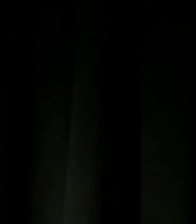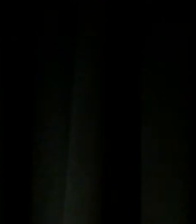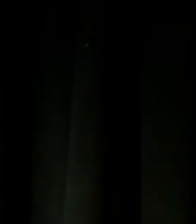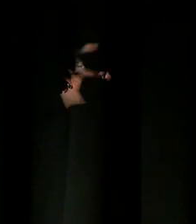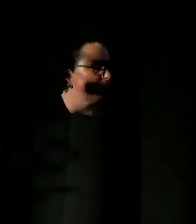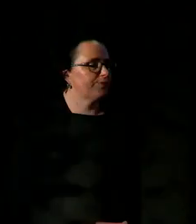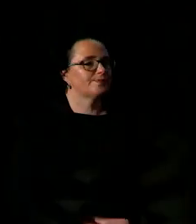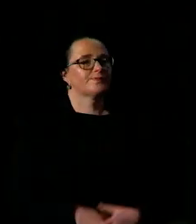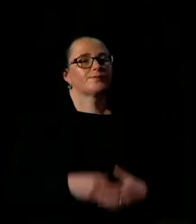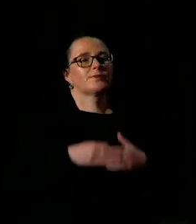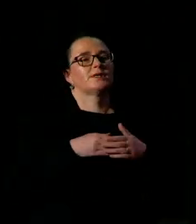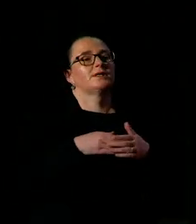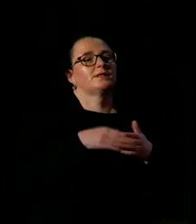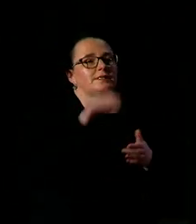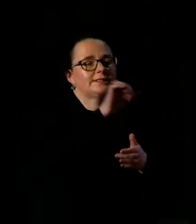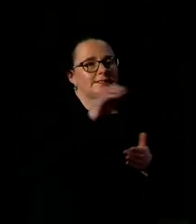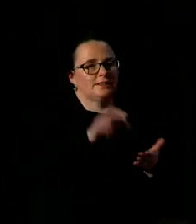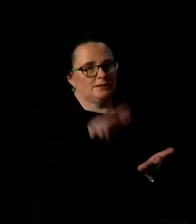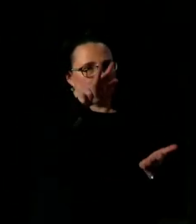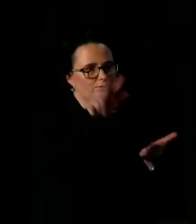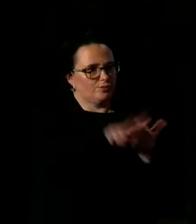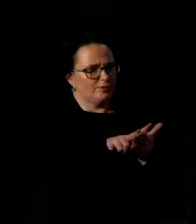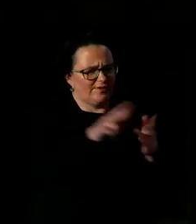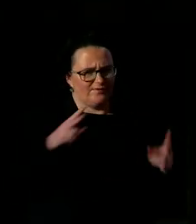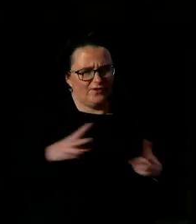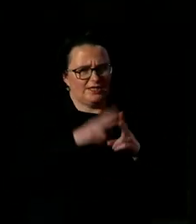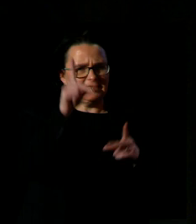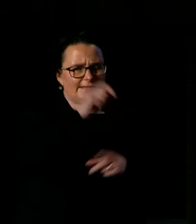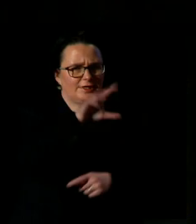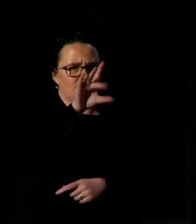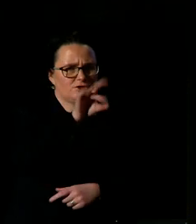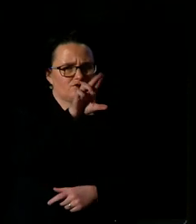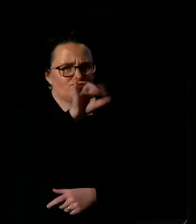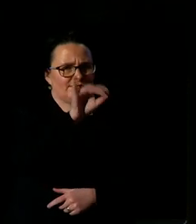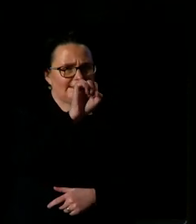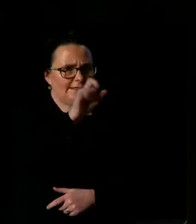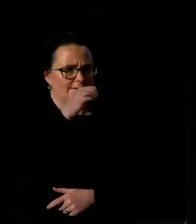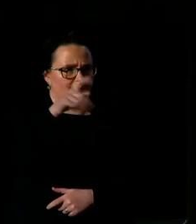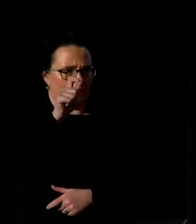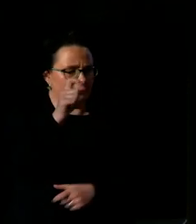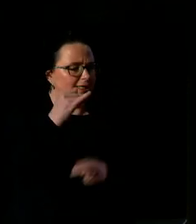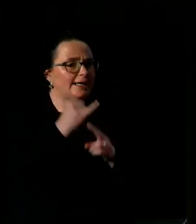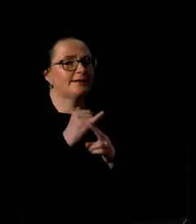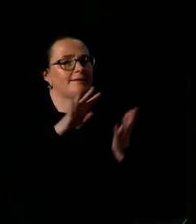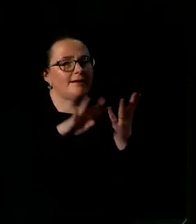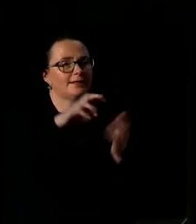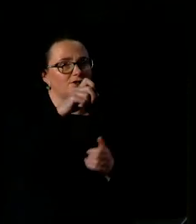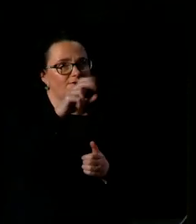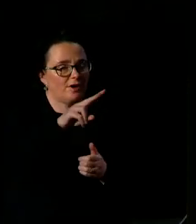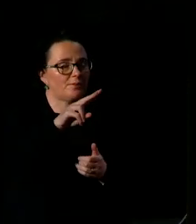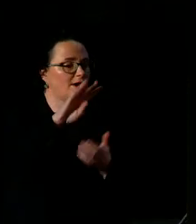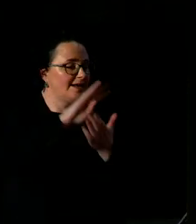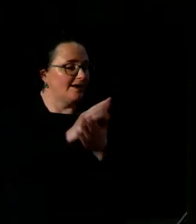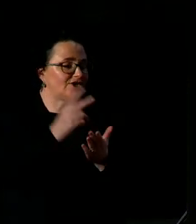The state-sanctioned violence of Kristallnacht on the 9th of November 1938 marked a turning point